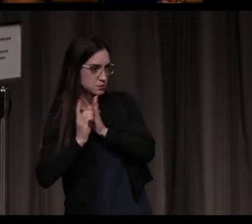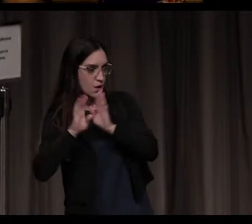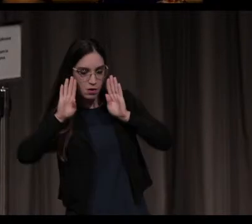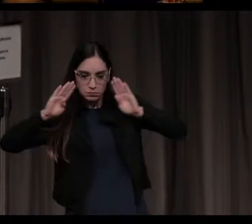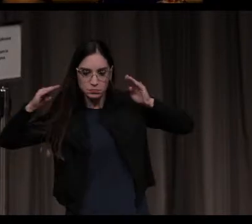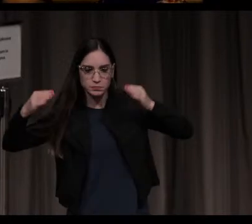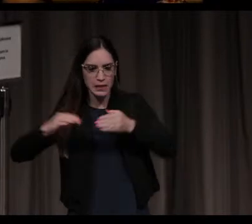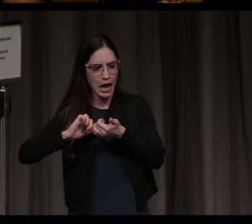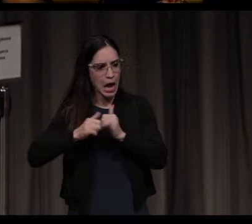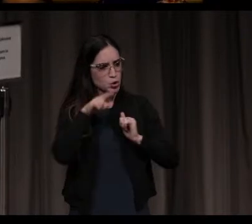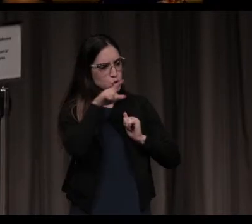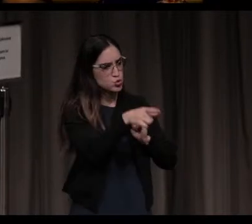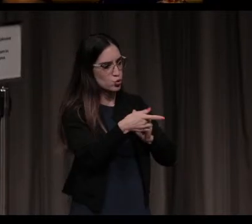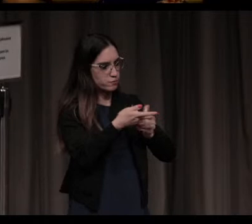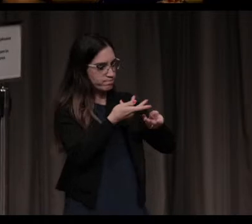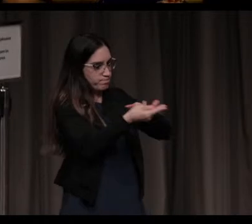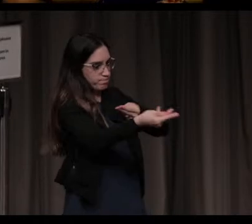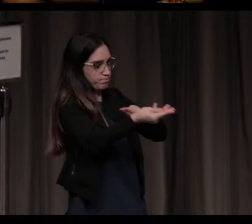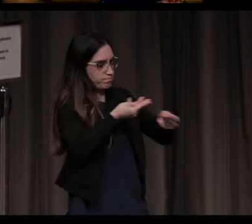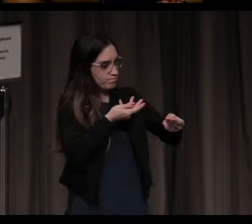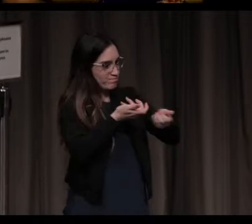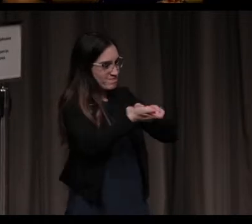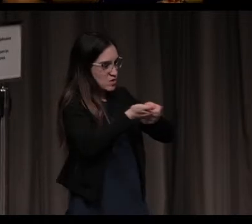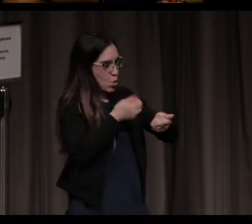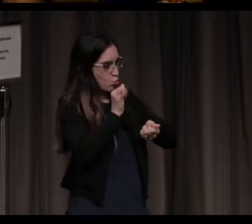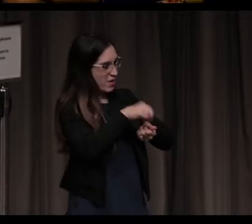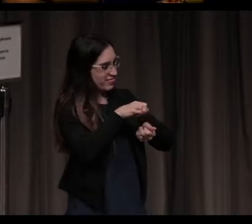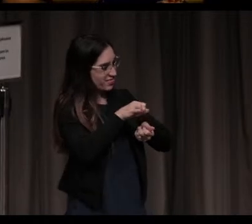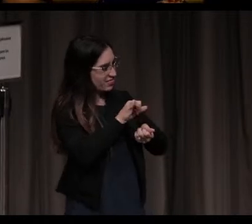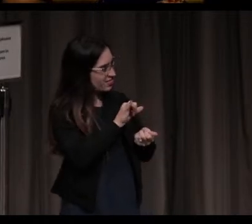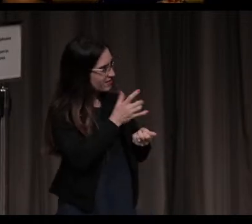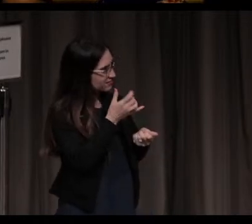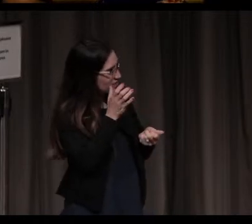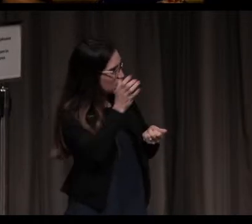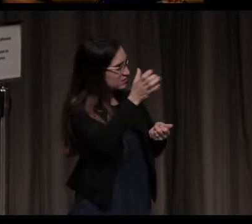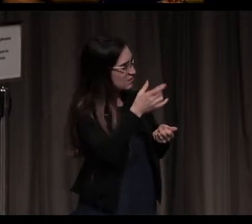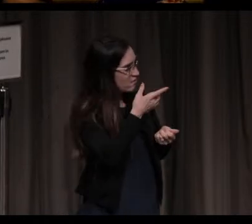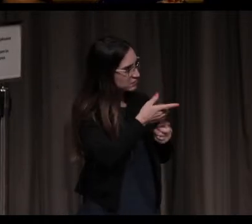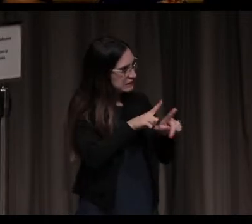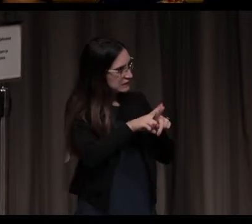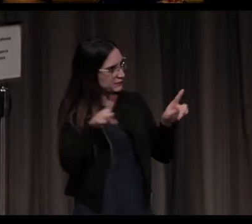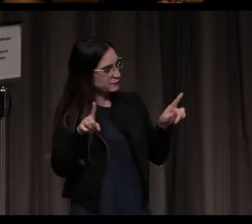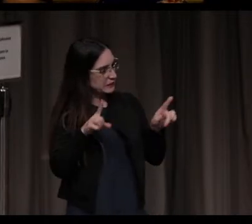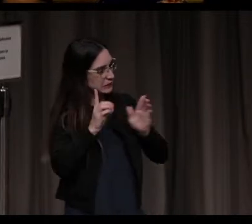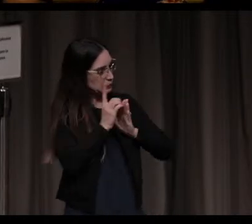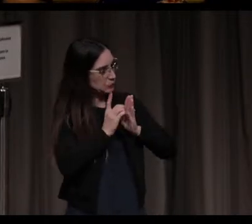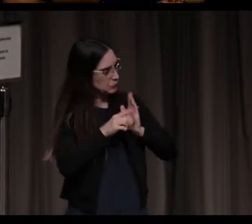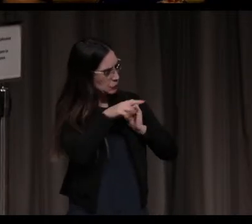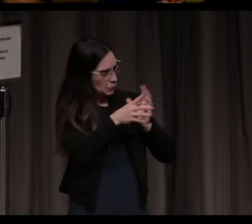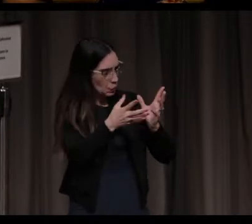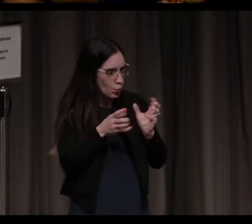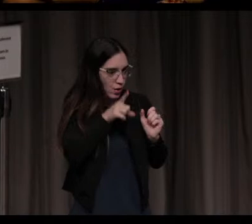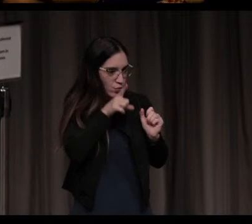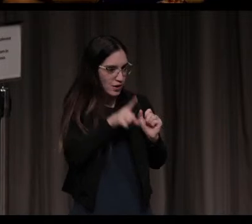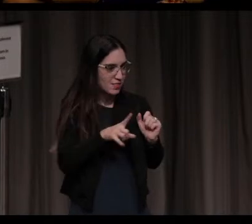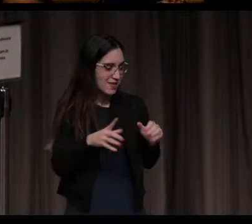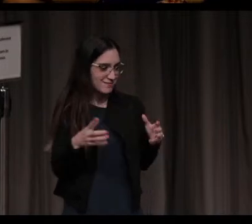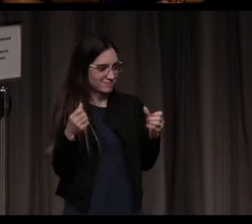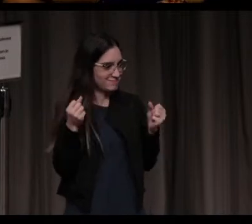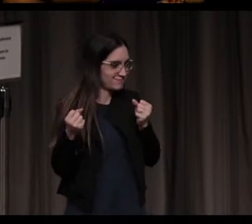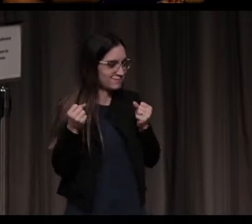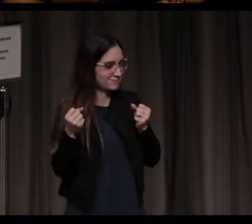an artist? I know you, when we were talking, you said that you like to work with bold colors, which you